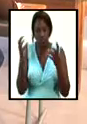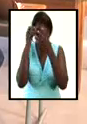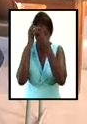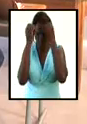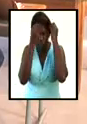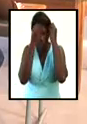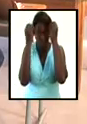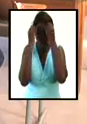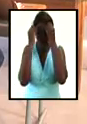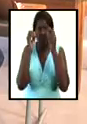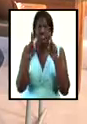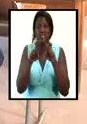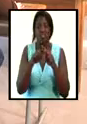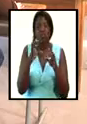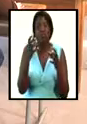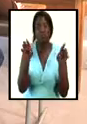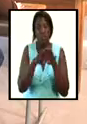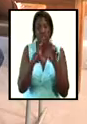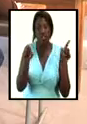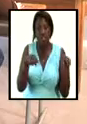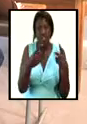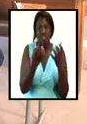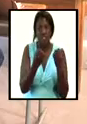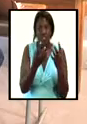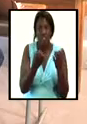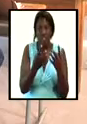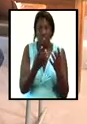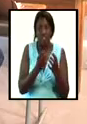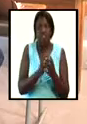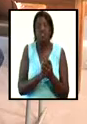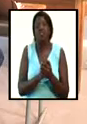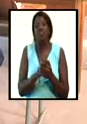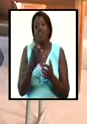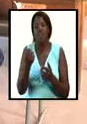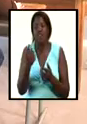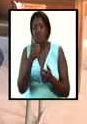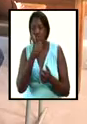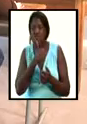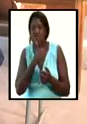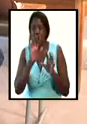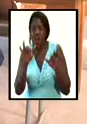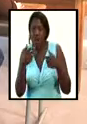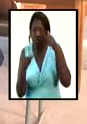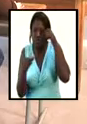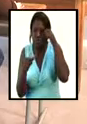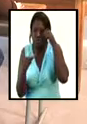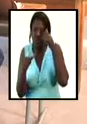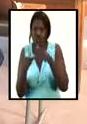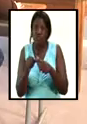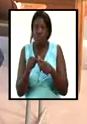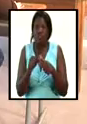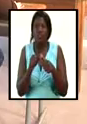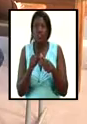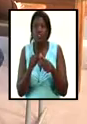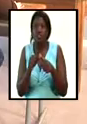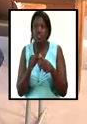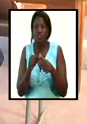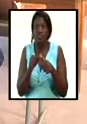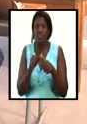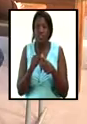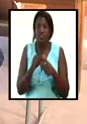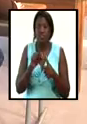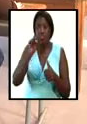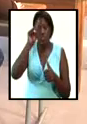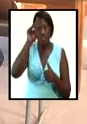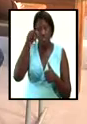the plural and apostrophe. I'll tell the two of you a secret for remembering that the apostrophe signifies